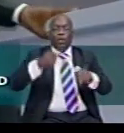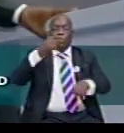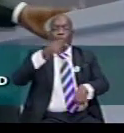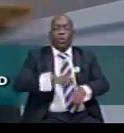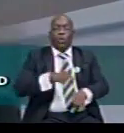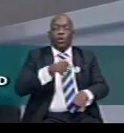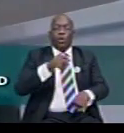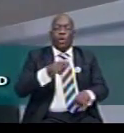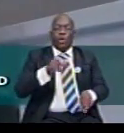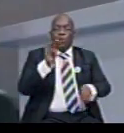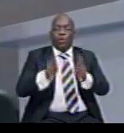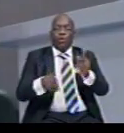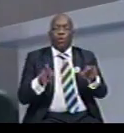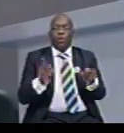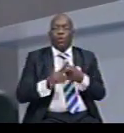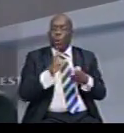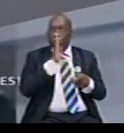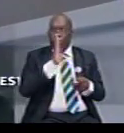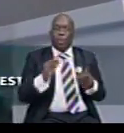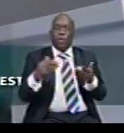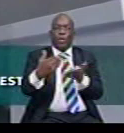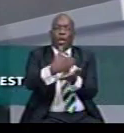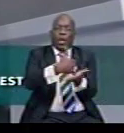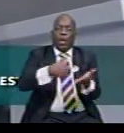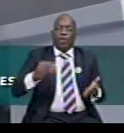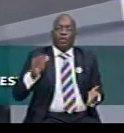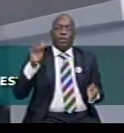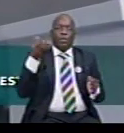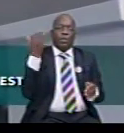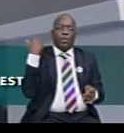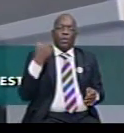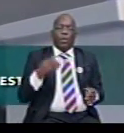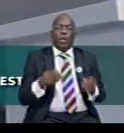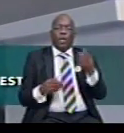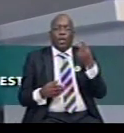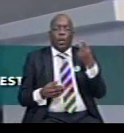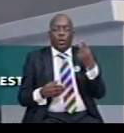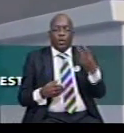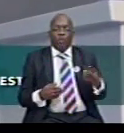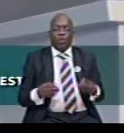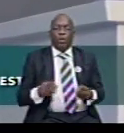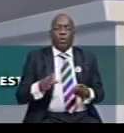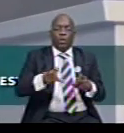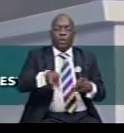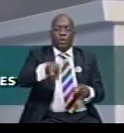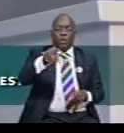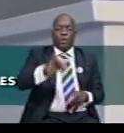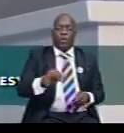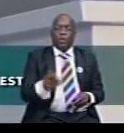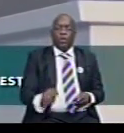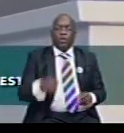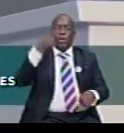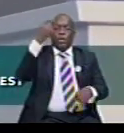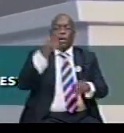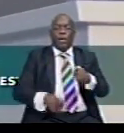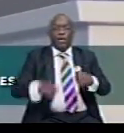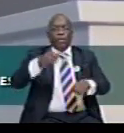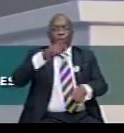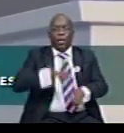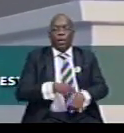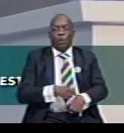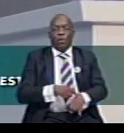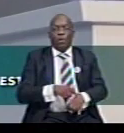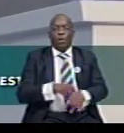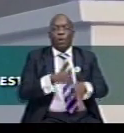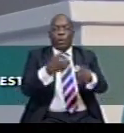two, discovering the end time power, passion for the